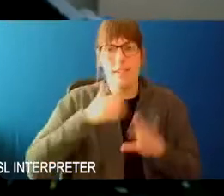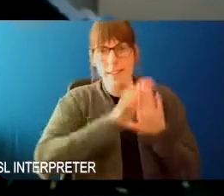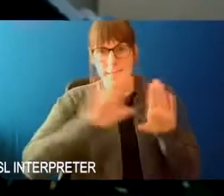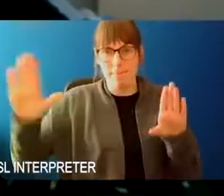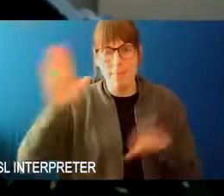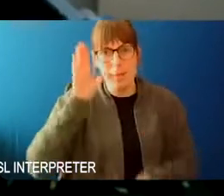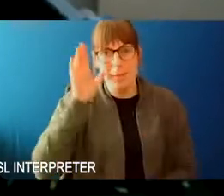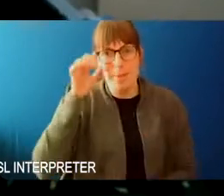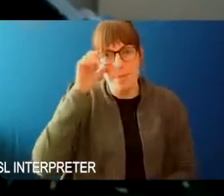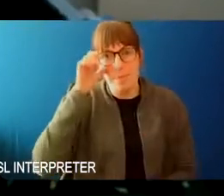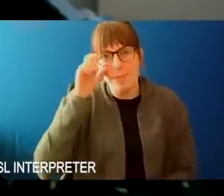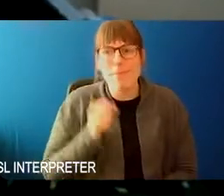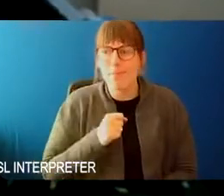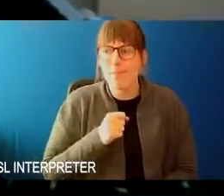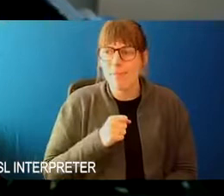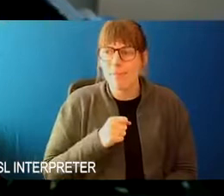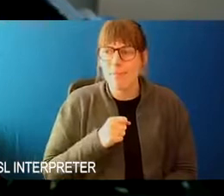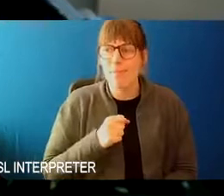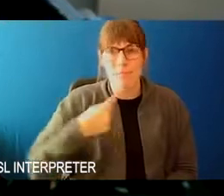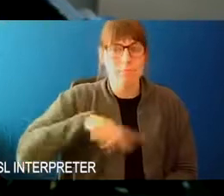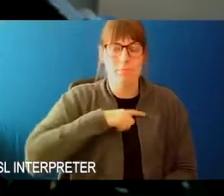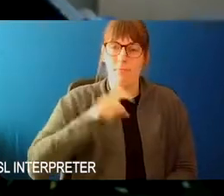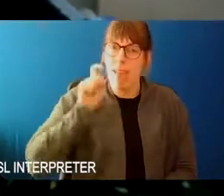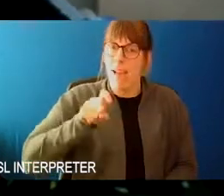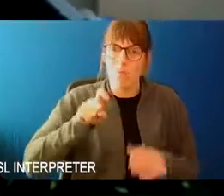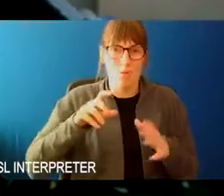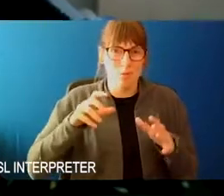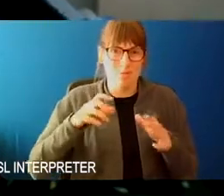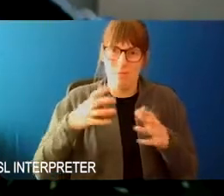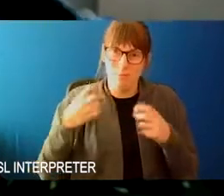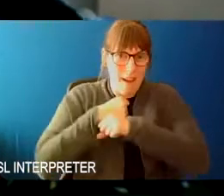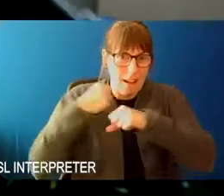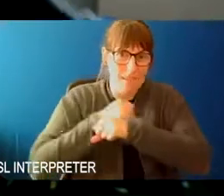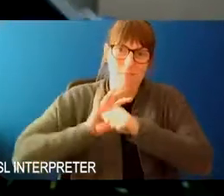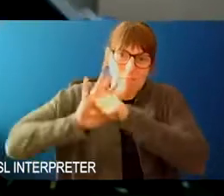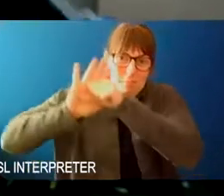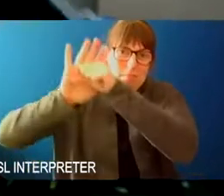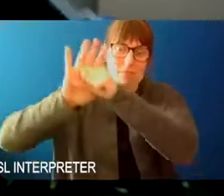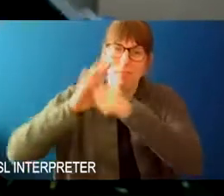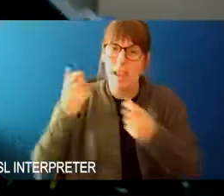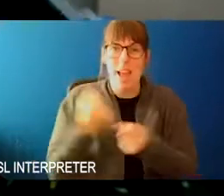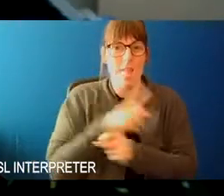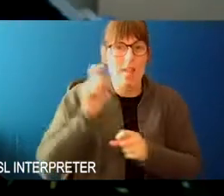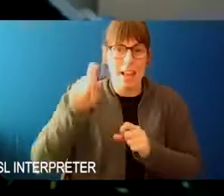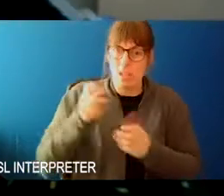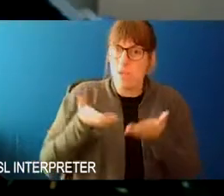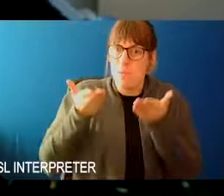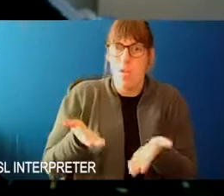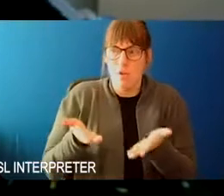Canadian society. There's We need to use all means necessary to get there,